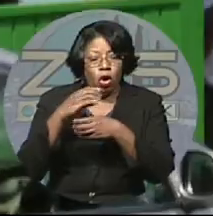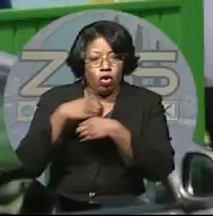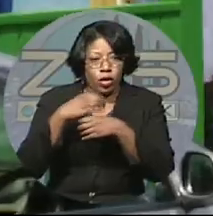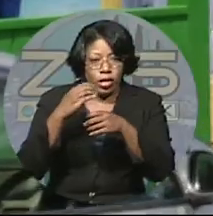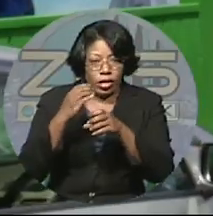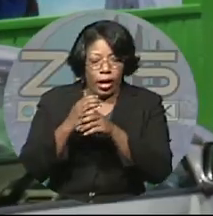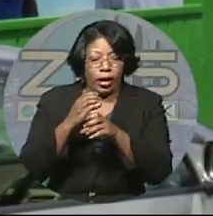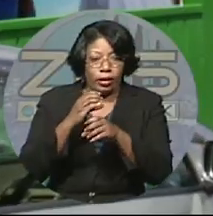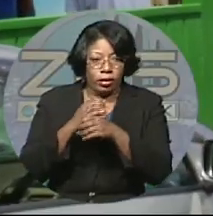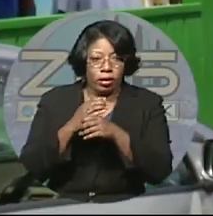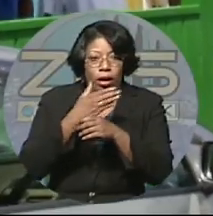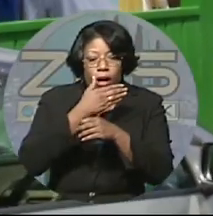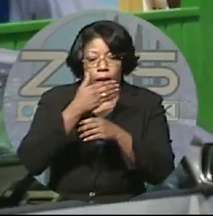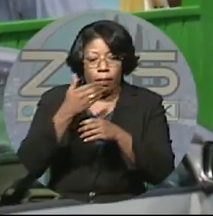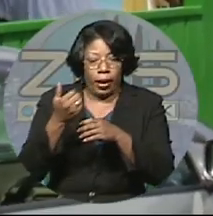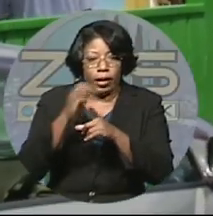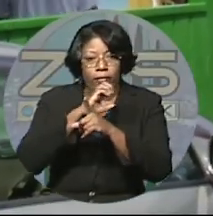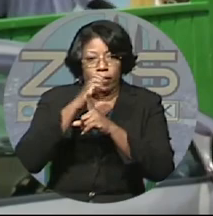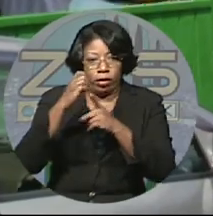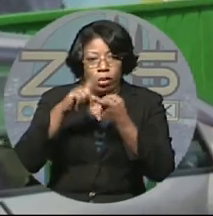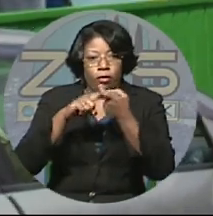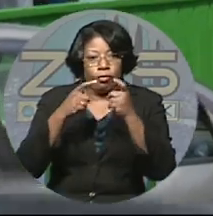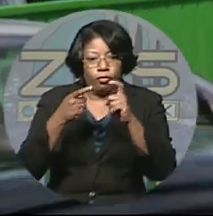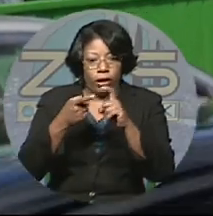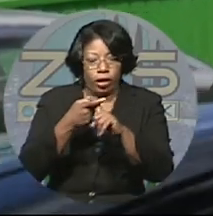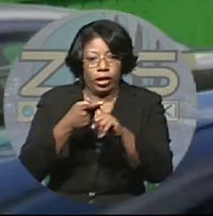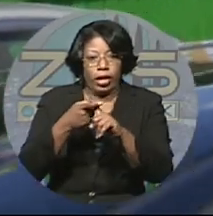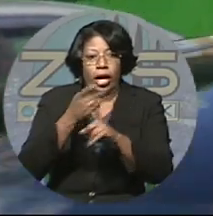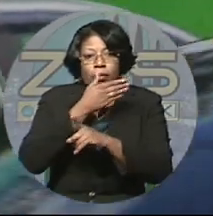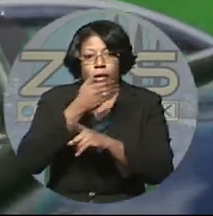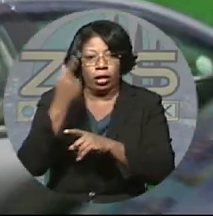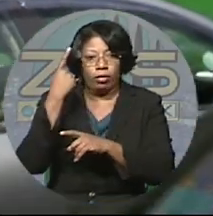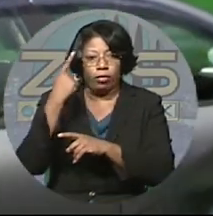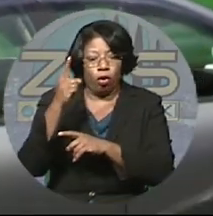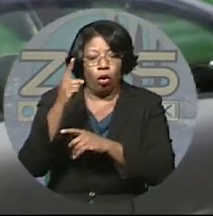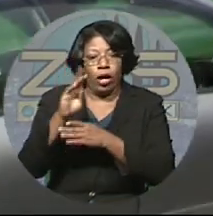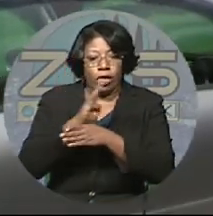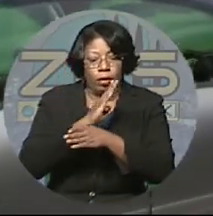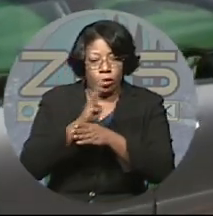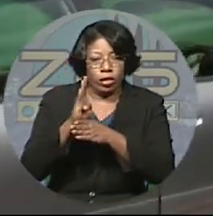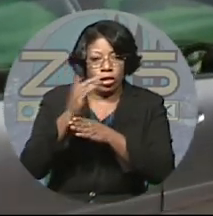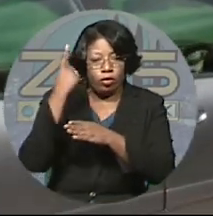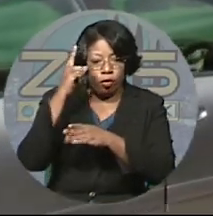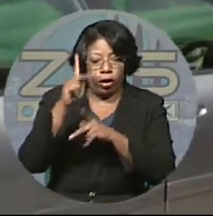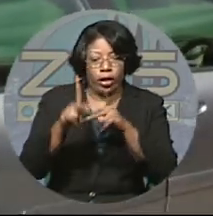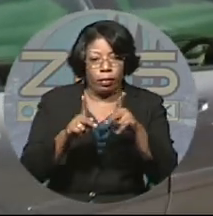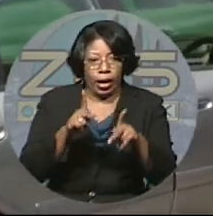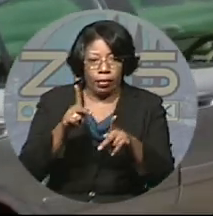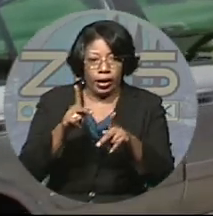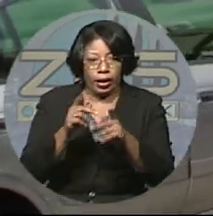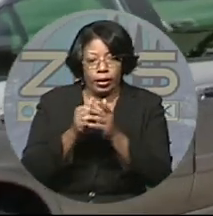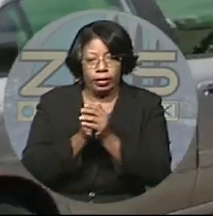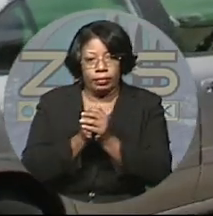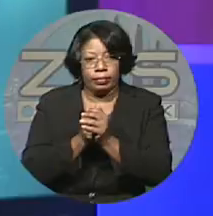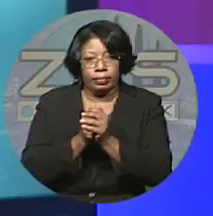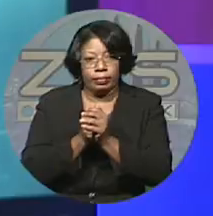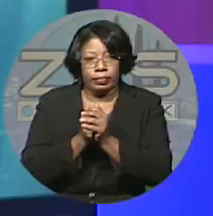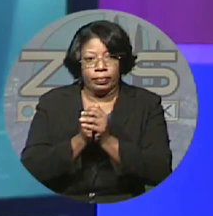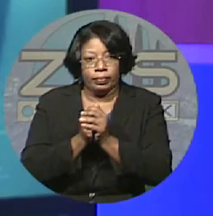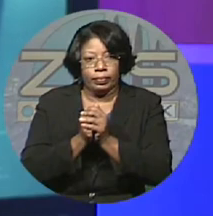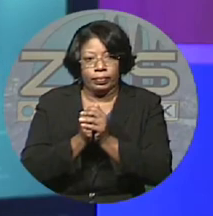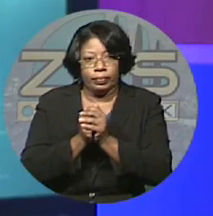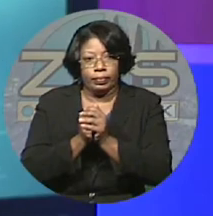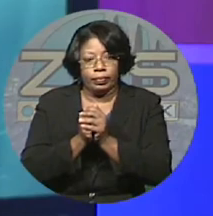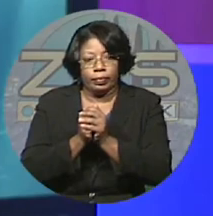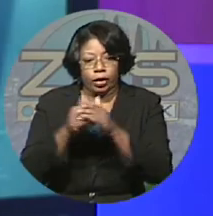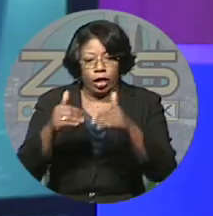clean, environmentally friendly, and conducive to business for the public. Cleopatra Murphy, ZNS Network News.